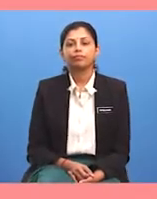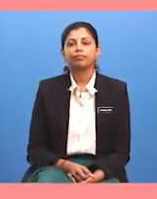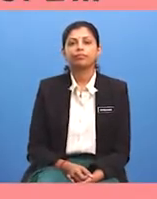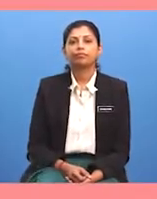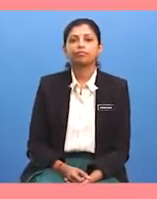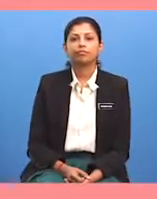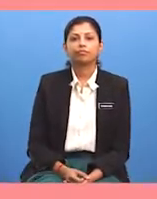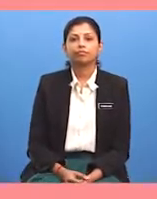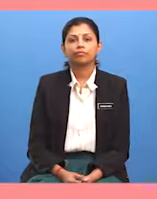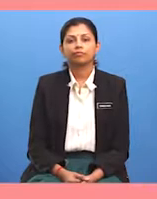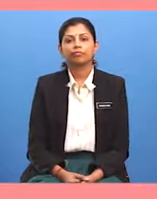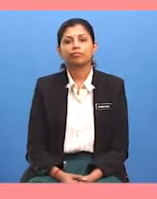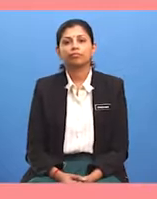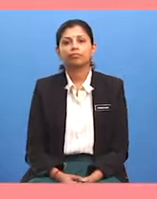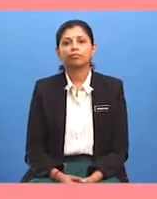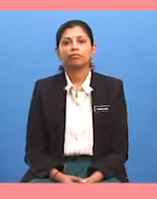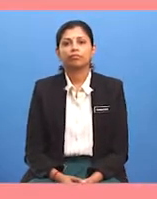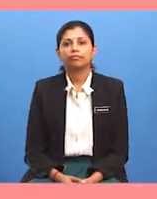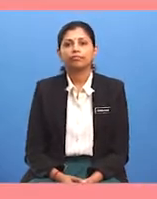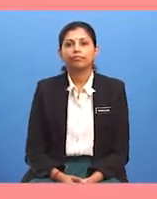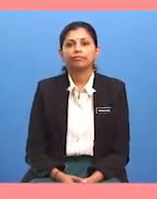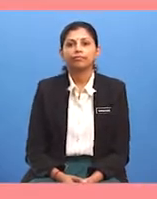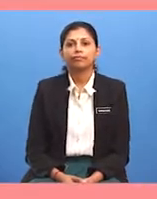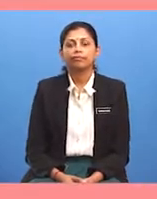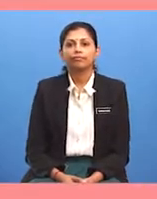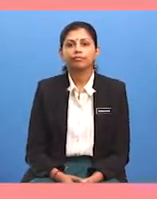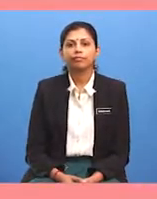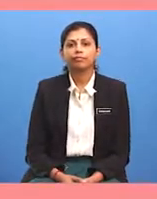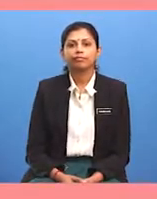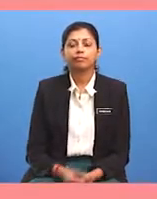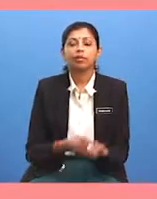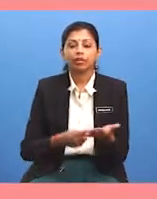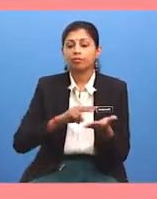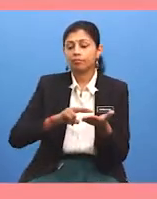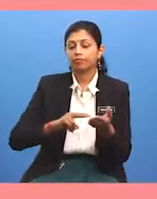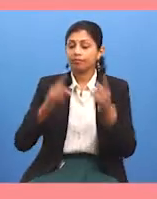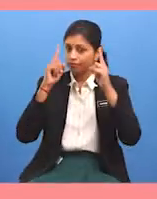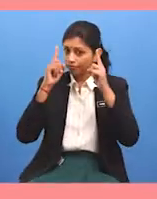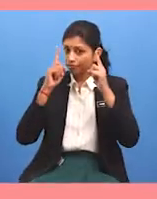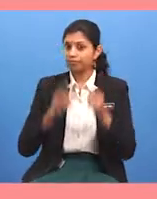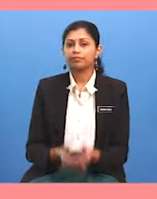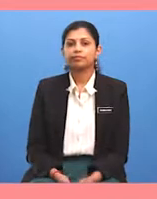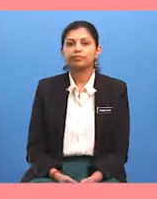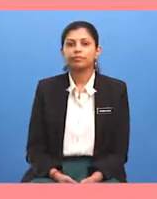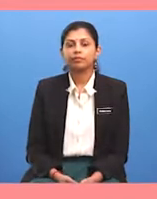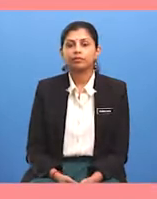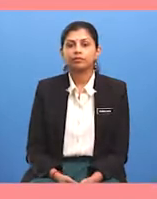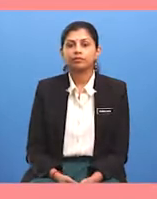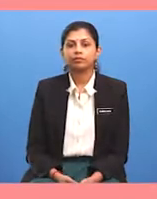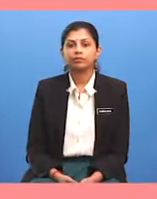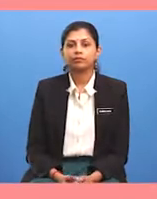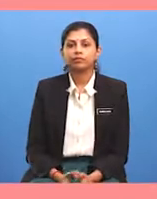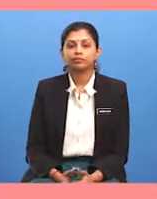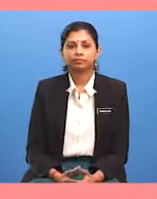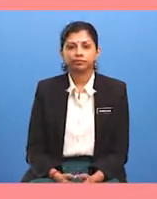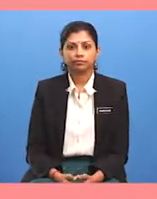Question 1. What do we learn about the writer's impression of Bill Gates? A. He is